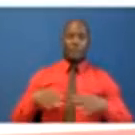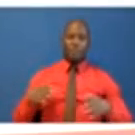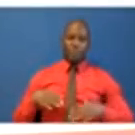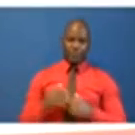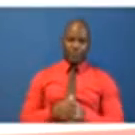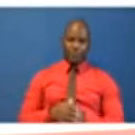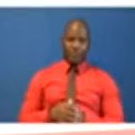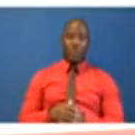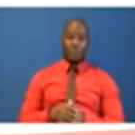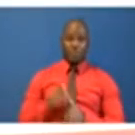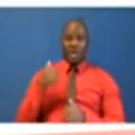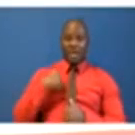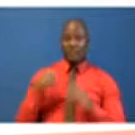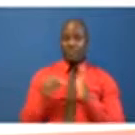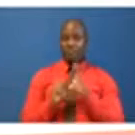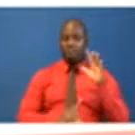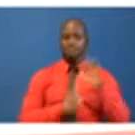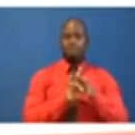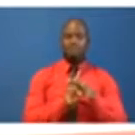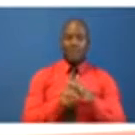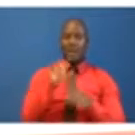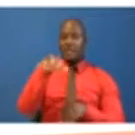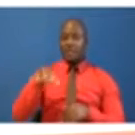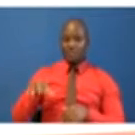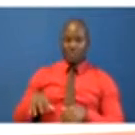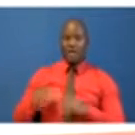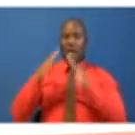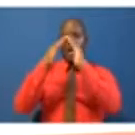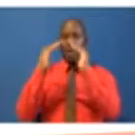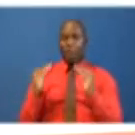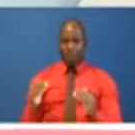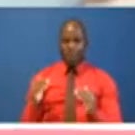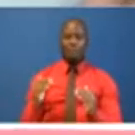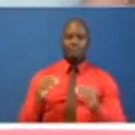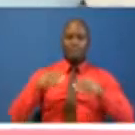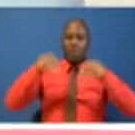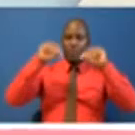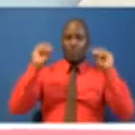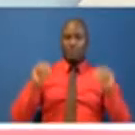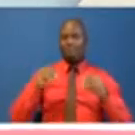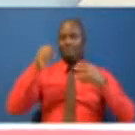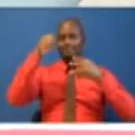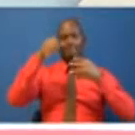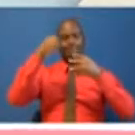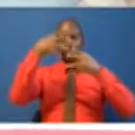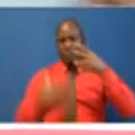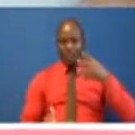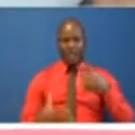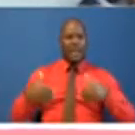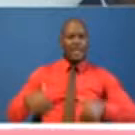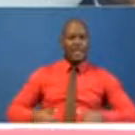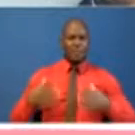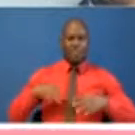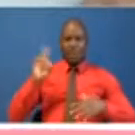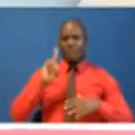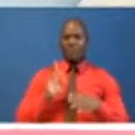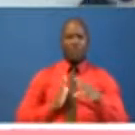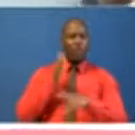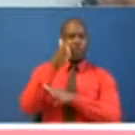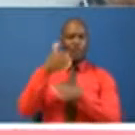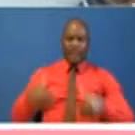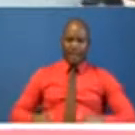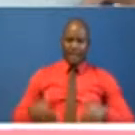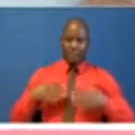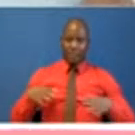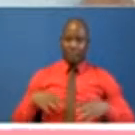course yes we've had the issues raised transport housing uh inequality etc are young people does nairobi for young people